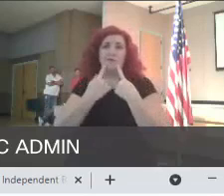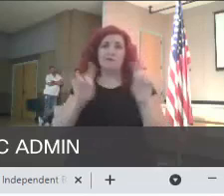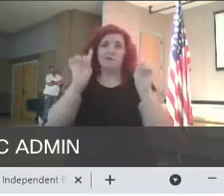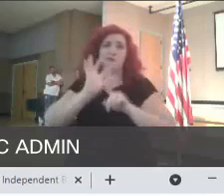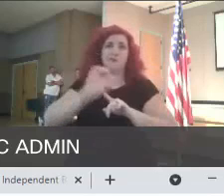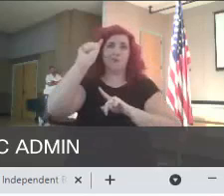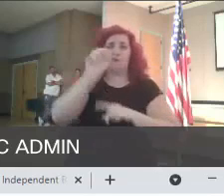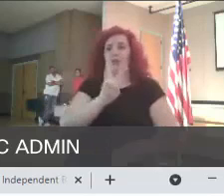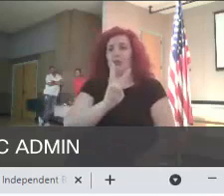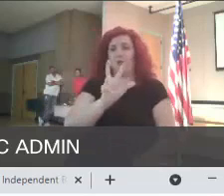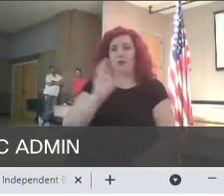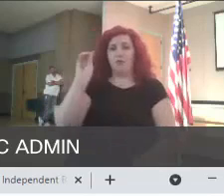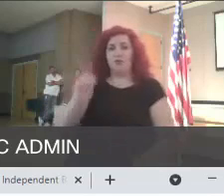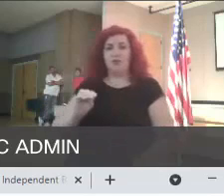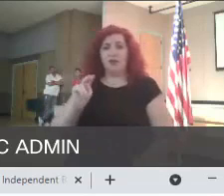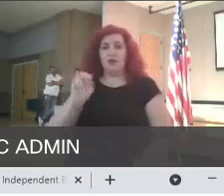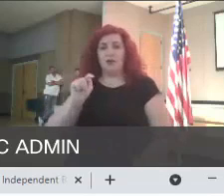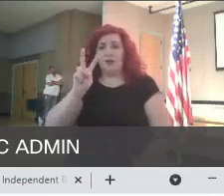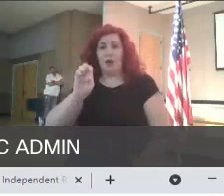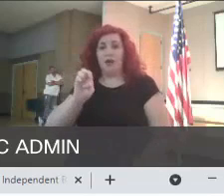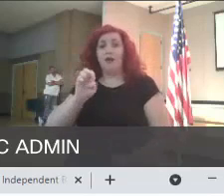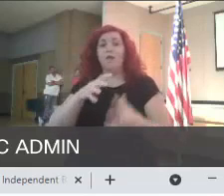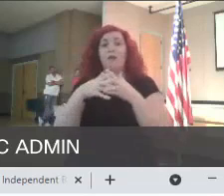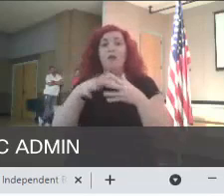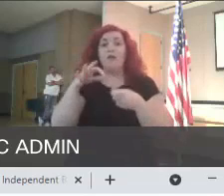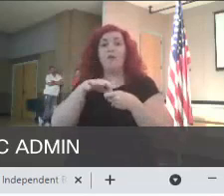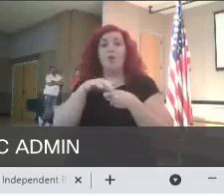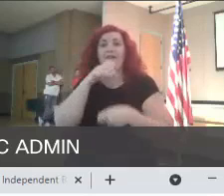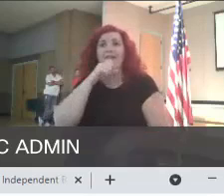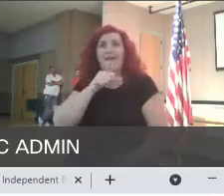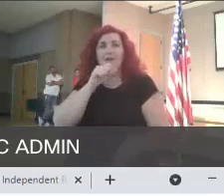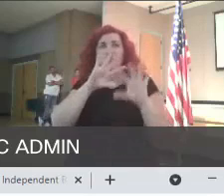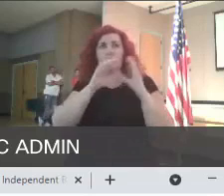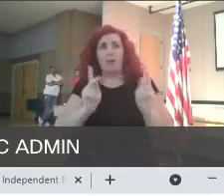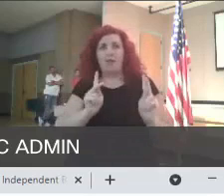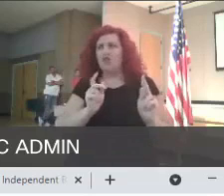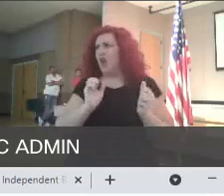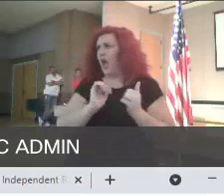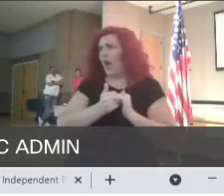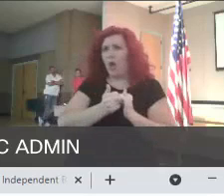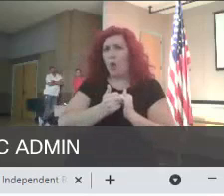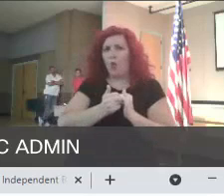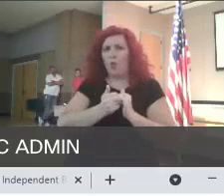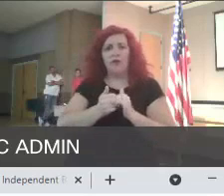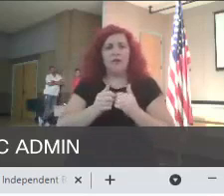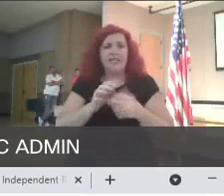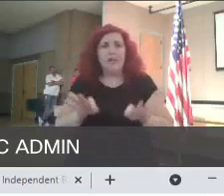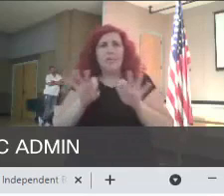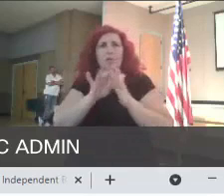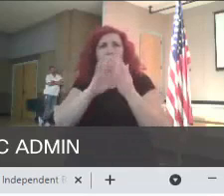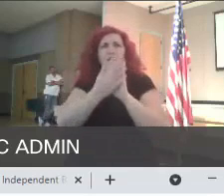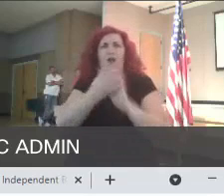the 63% Native American voting age population. How do we do that? It's important to be